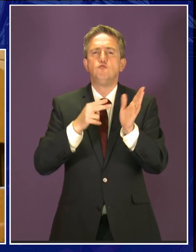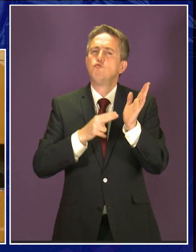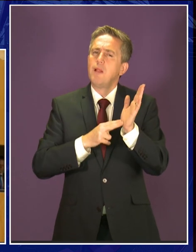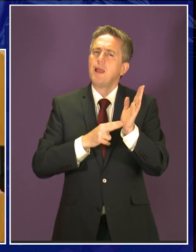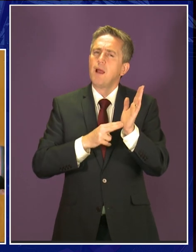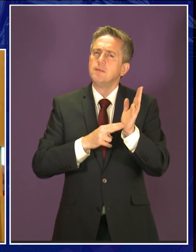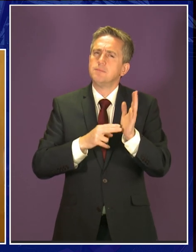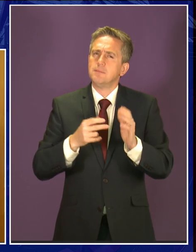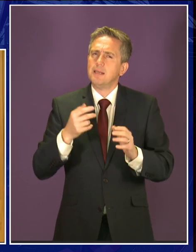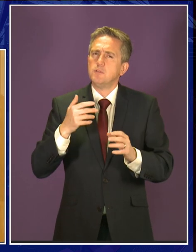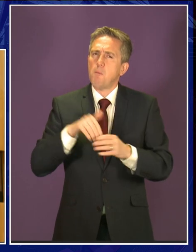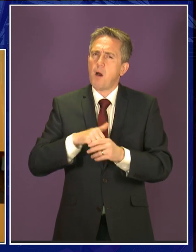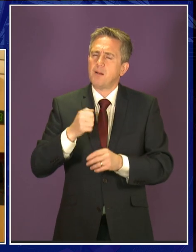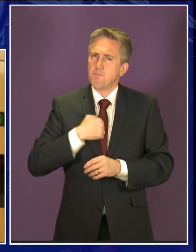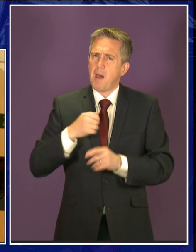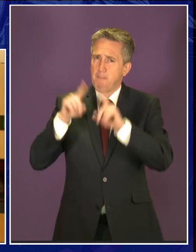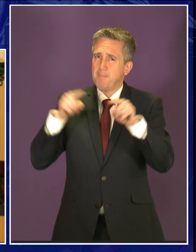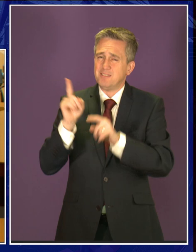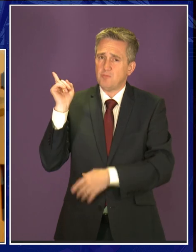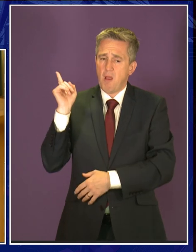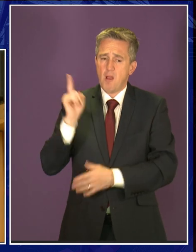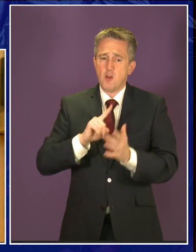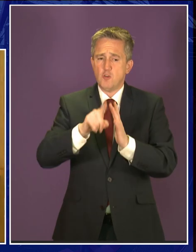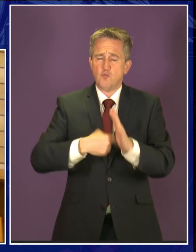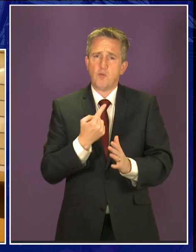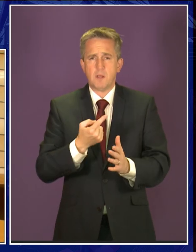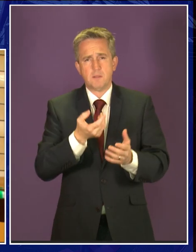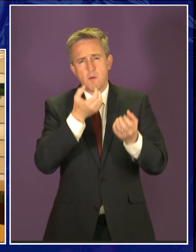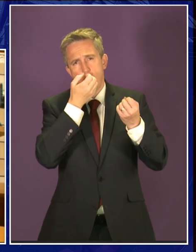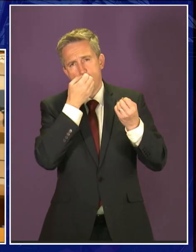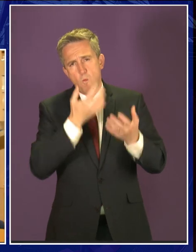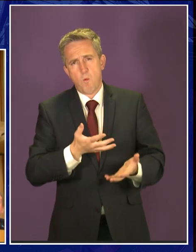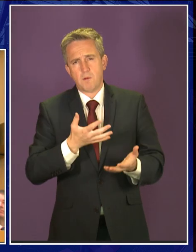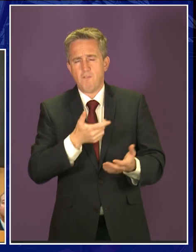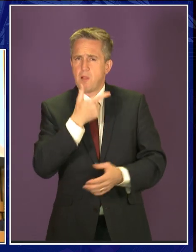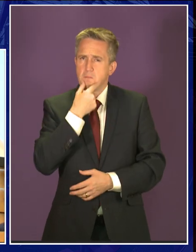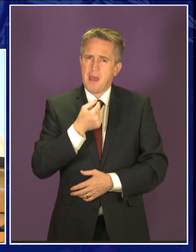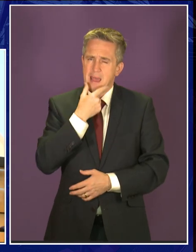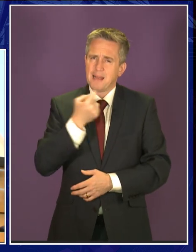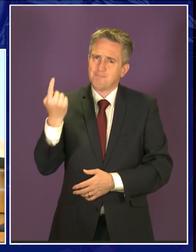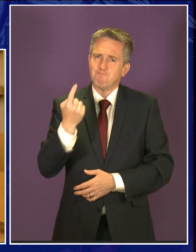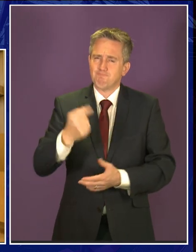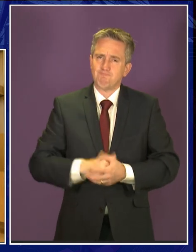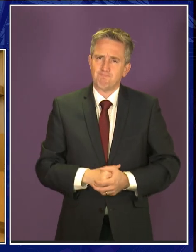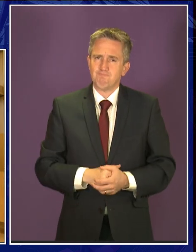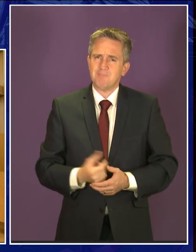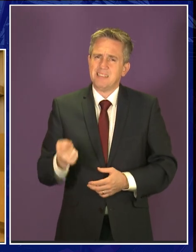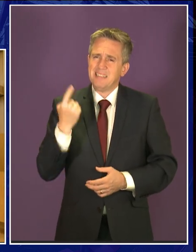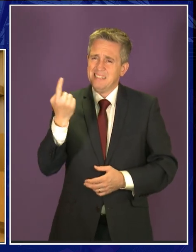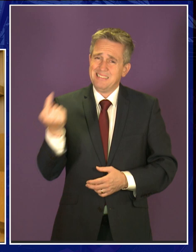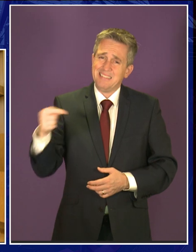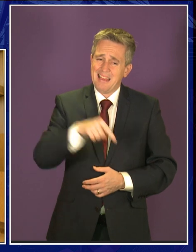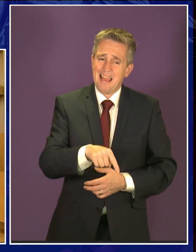presentation. Remember the violinist? Julian is a wonderful, wonderful, wonderful man. He's here